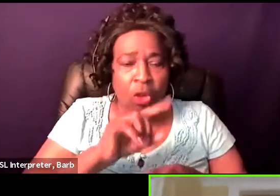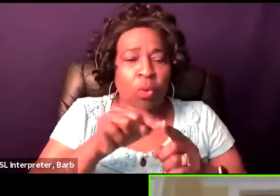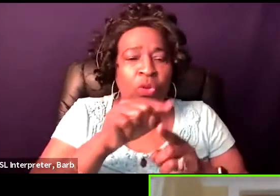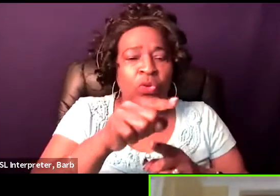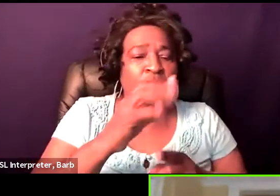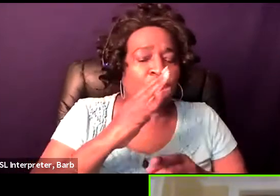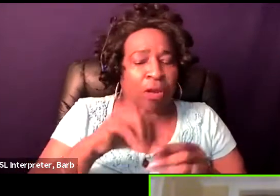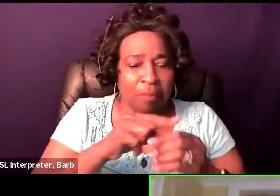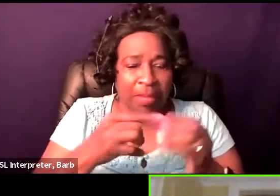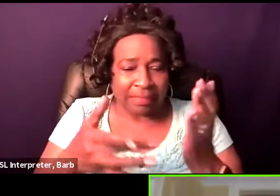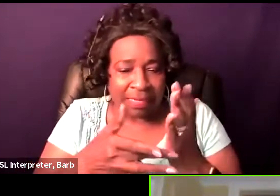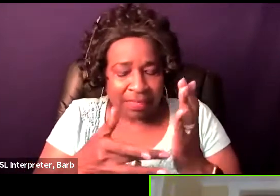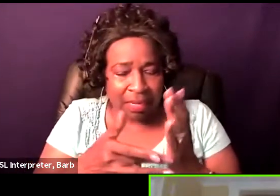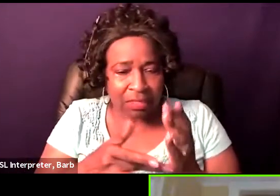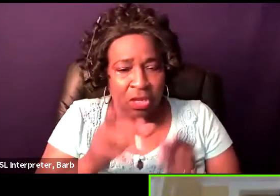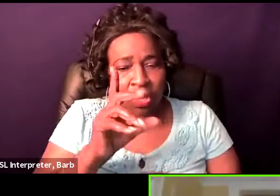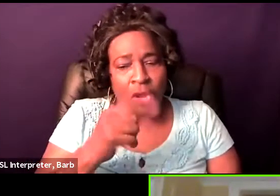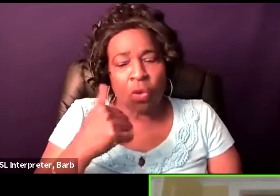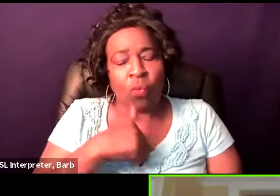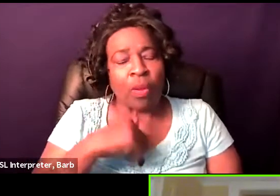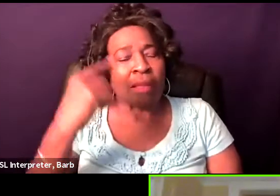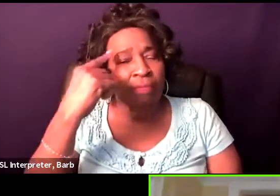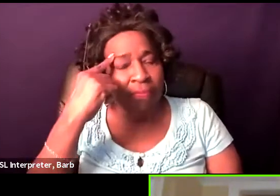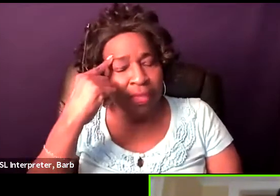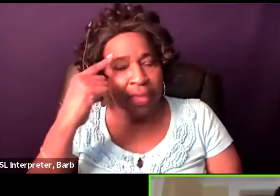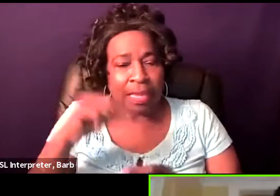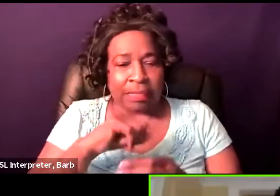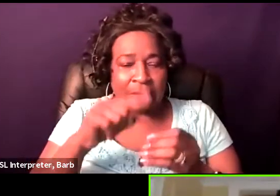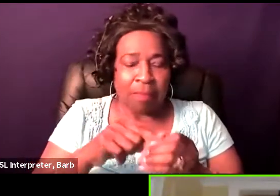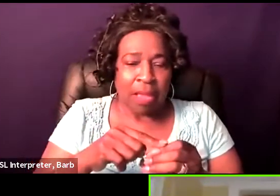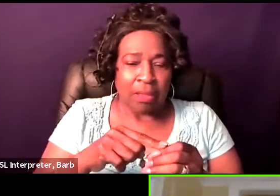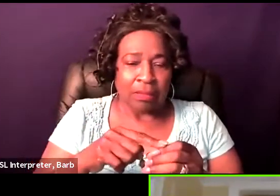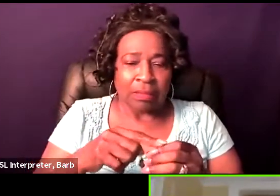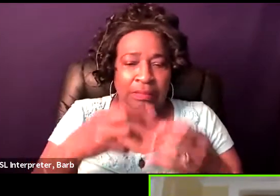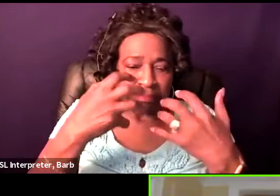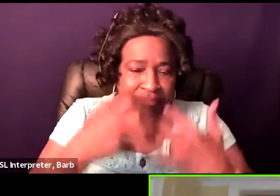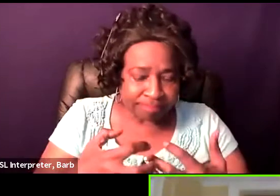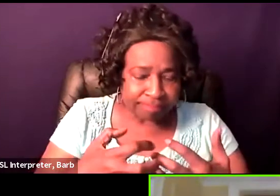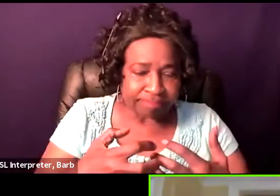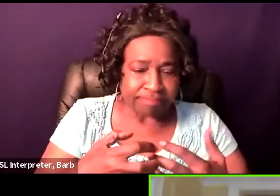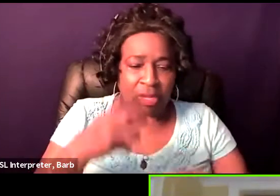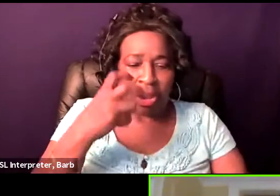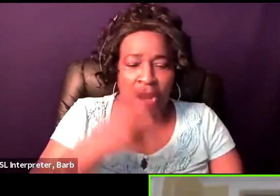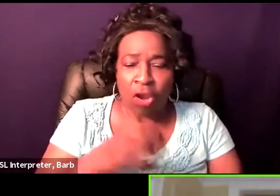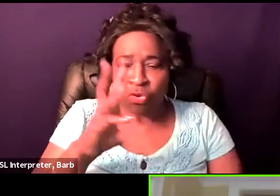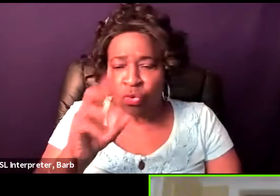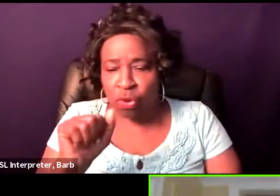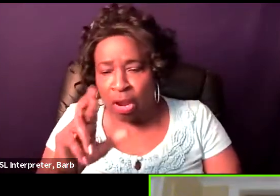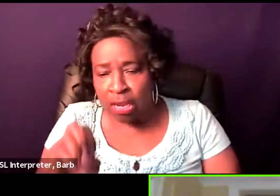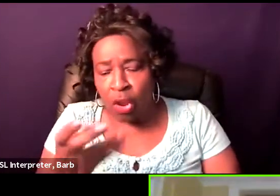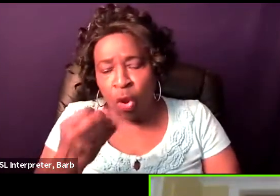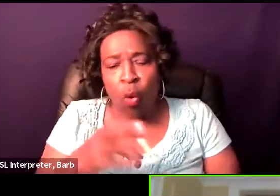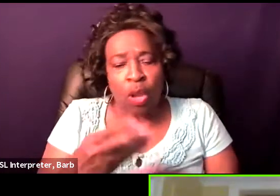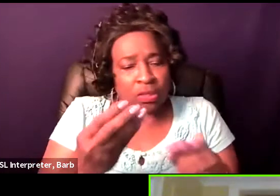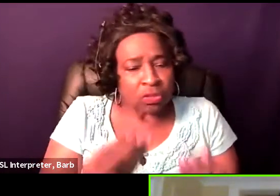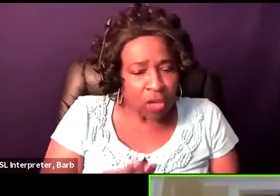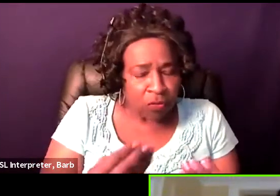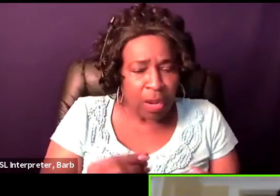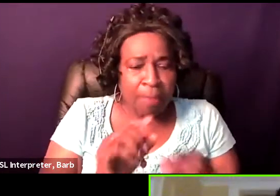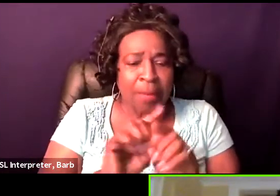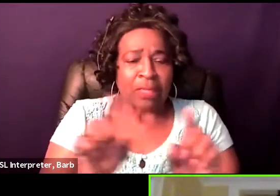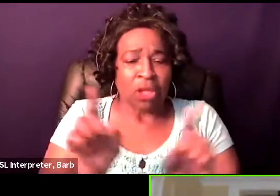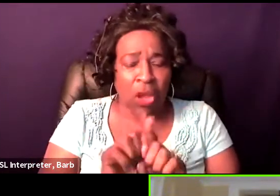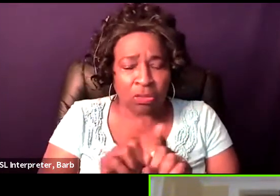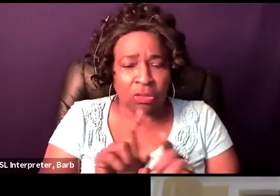technology, we think it's about hardware, or it's mm-hmm. about software. It's yeah. also about the